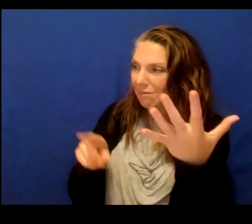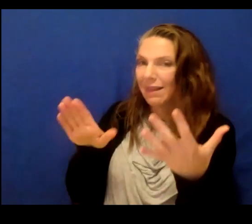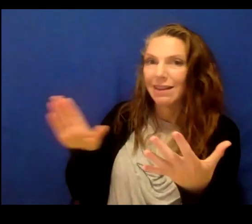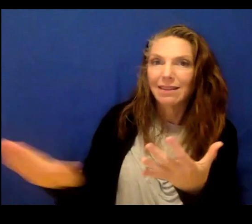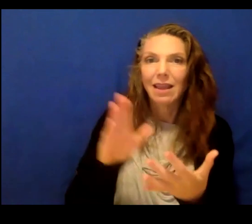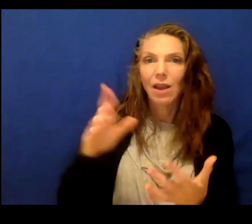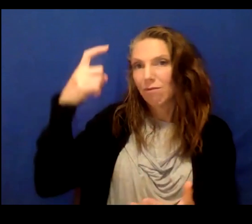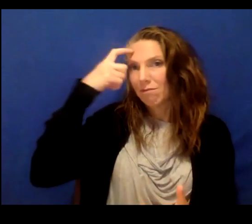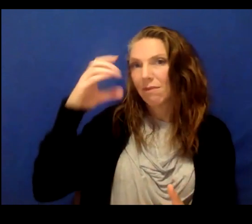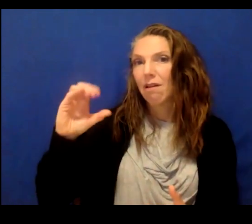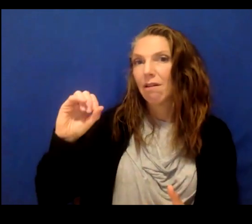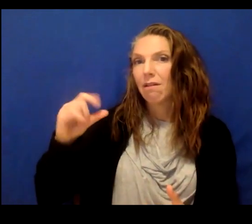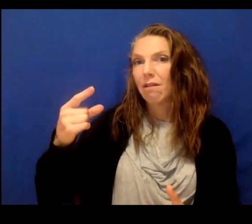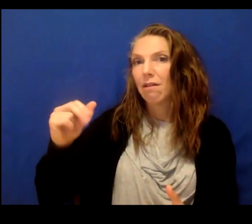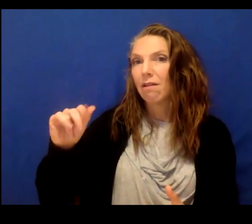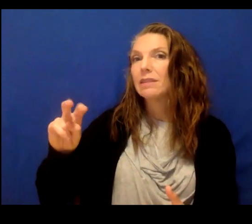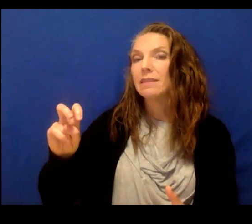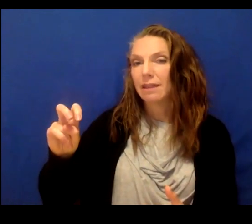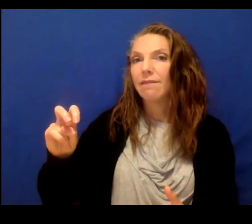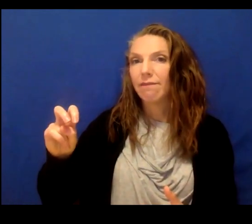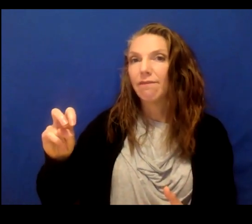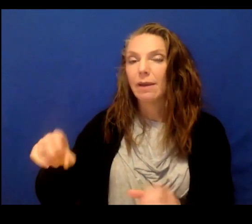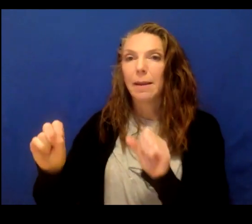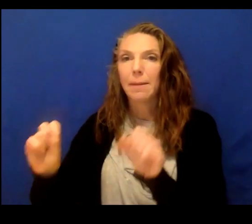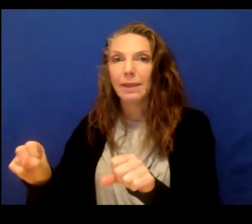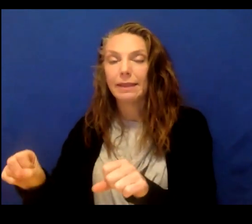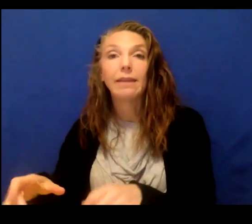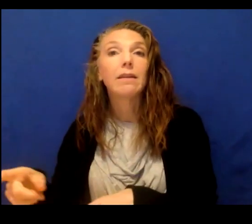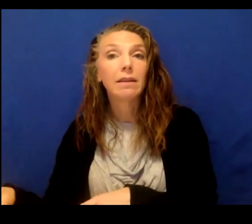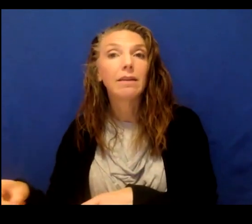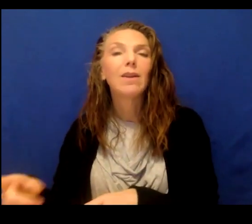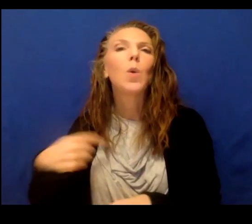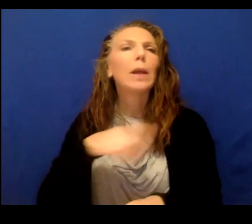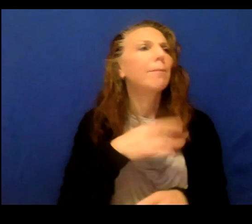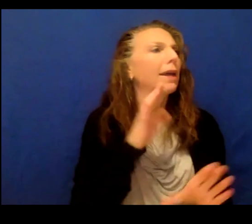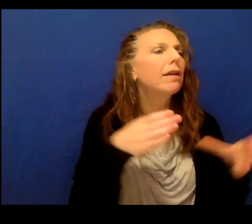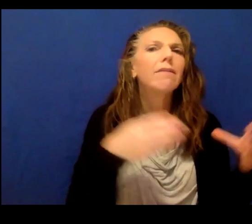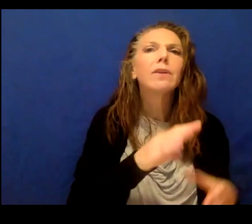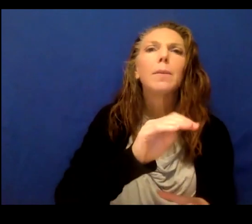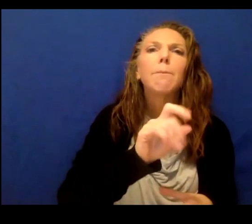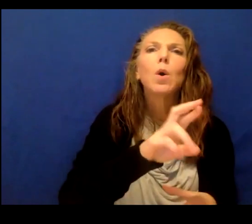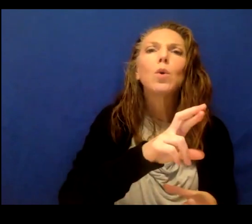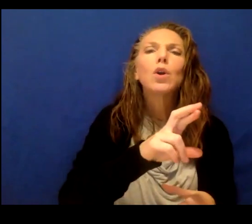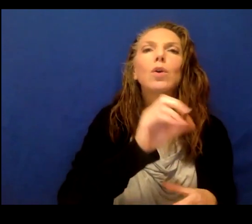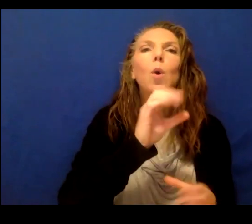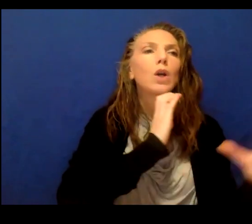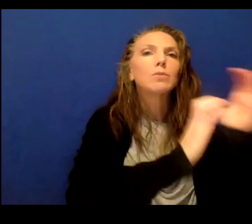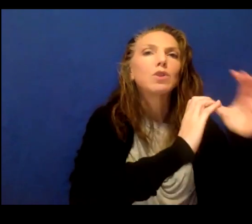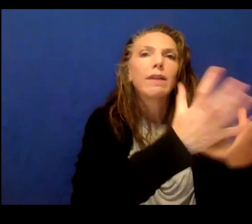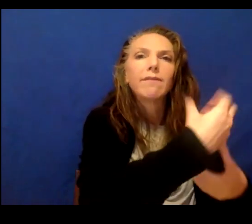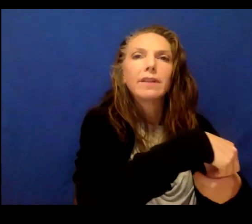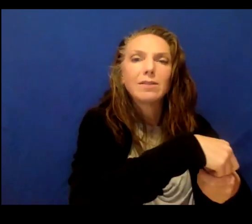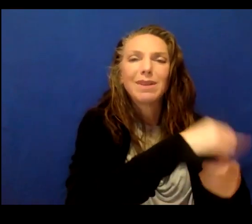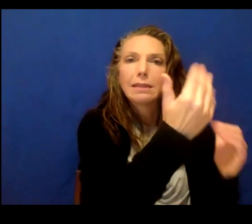cognitive engagement, as well as kind of what we tend to think about, maybe only motor or communicative engagement in